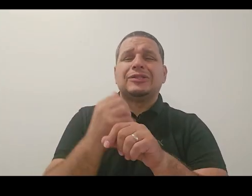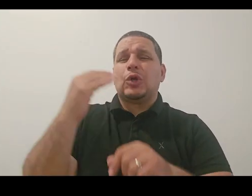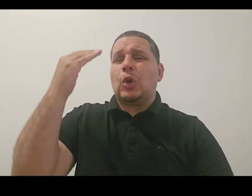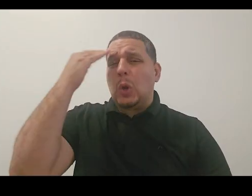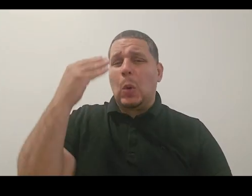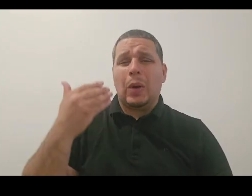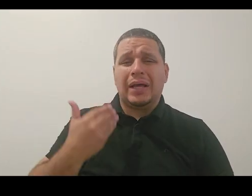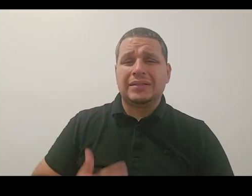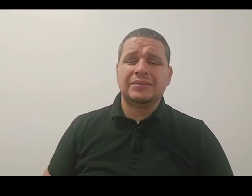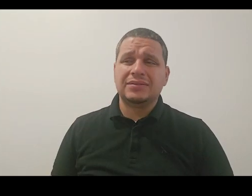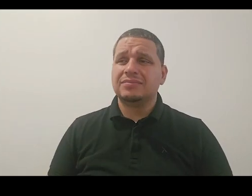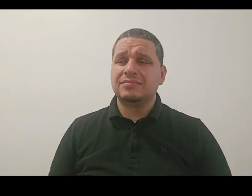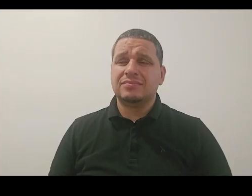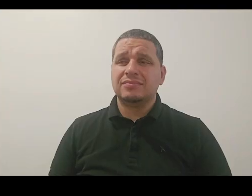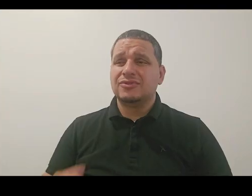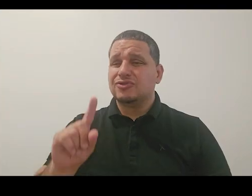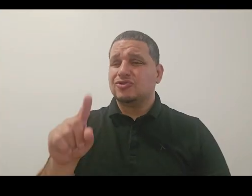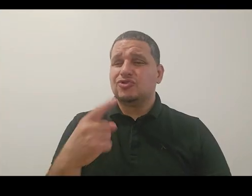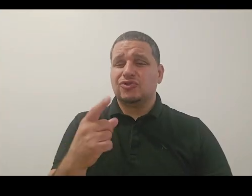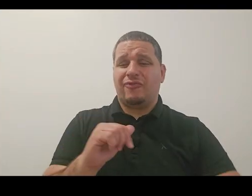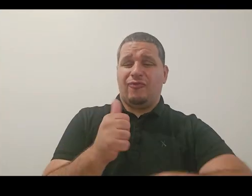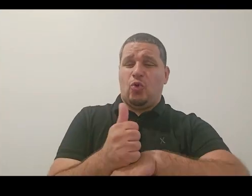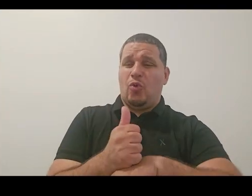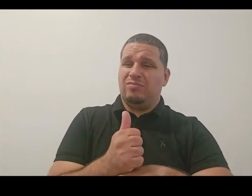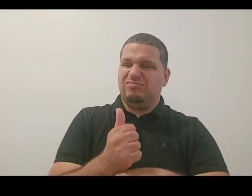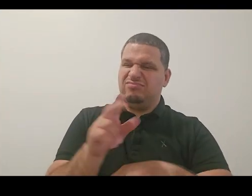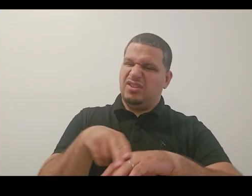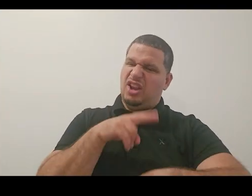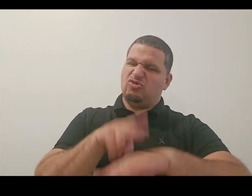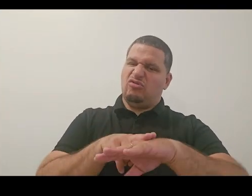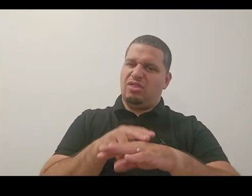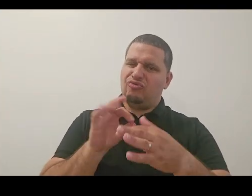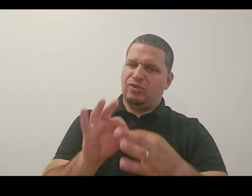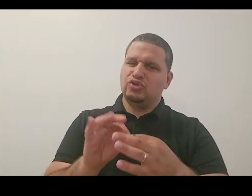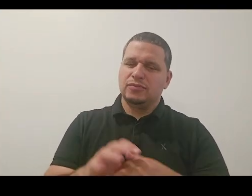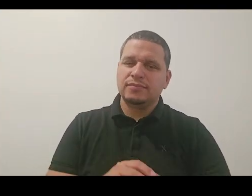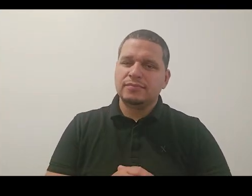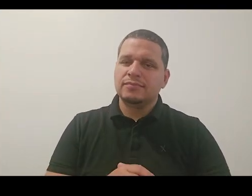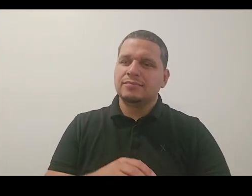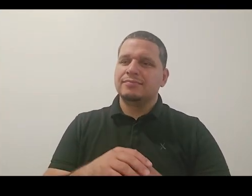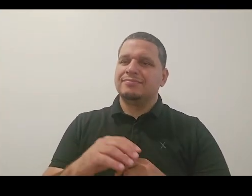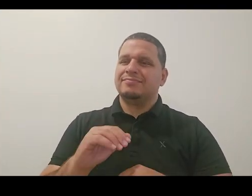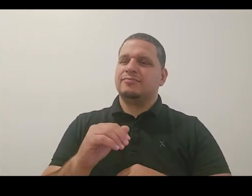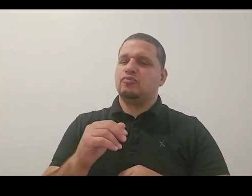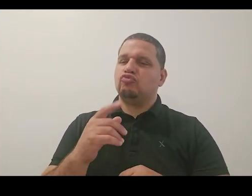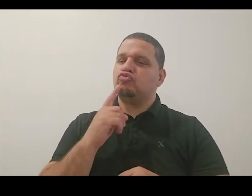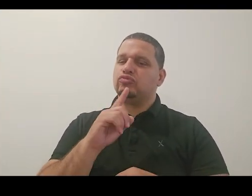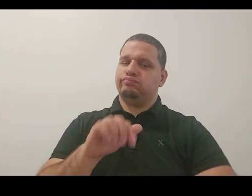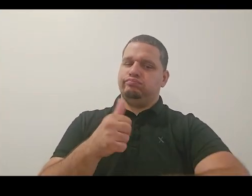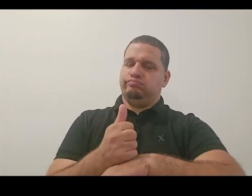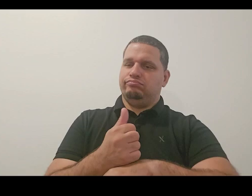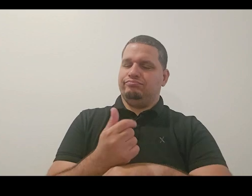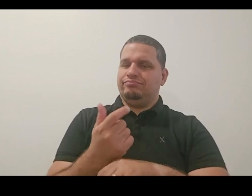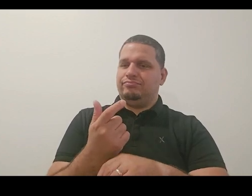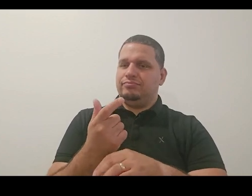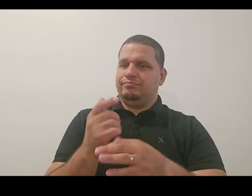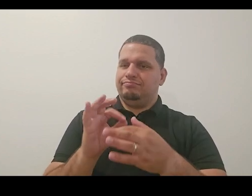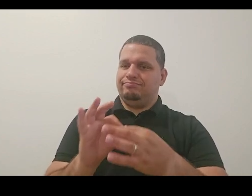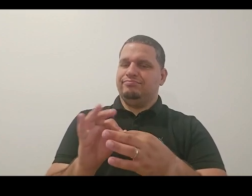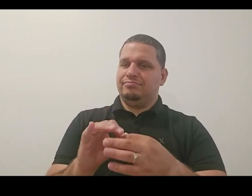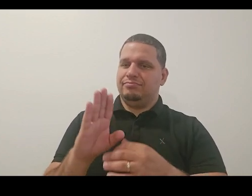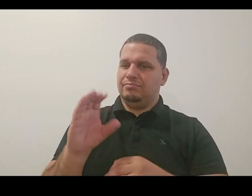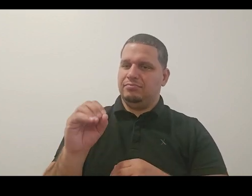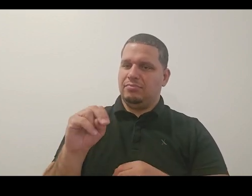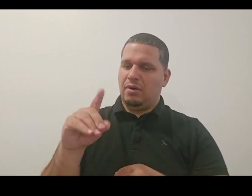that is just get to know us. Just get to know, just form organic relationships and form